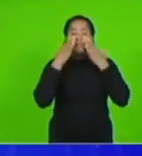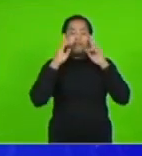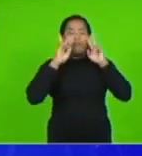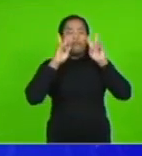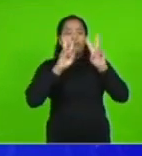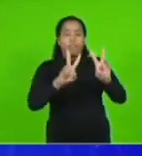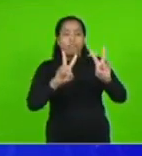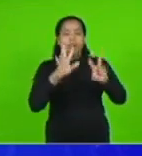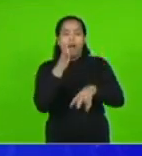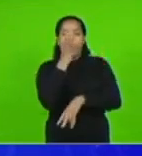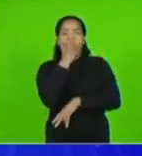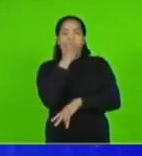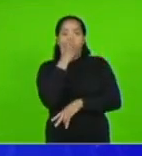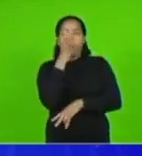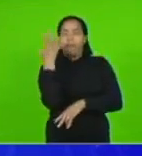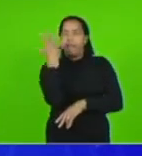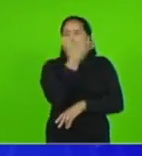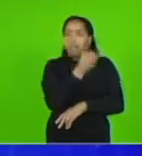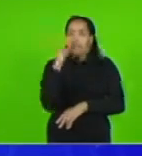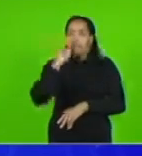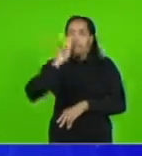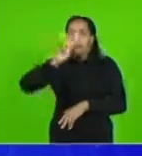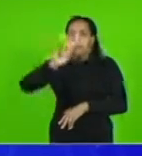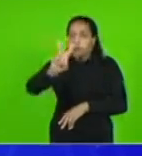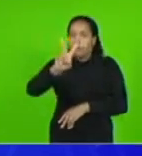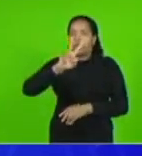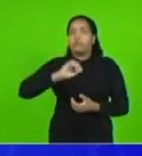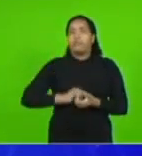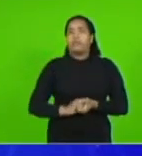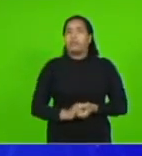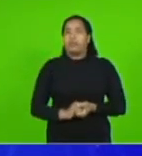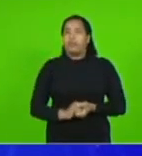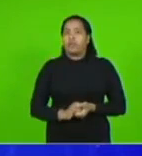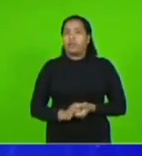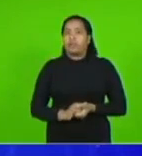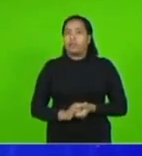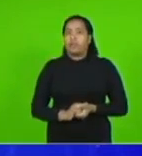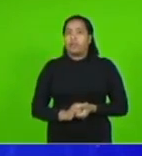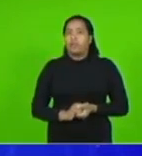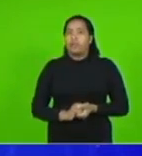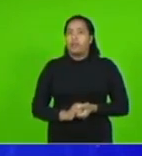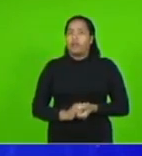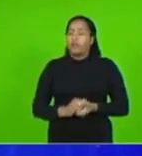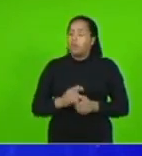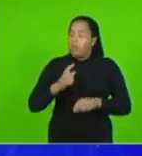watched the event, and they were marveled. They were astounded by what they saw.